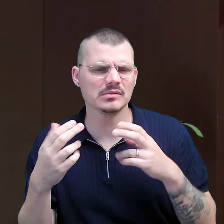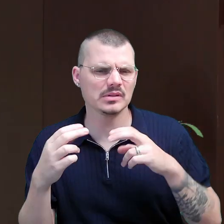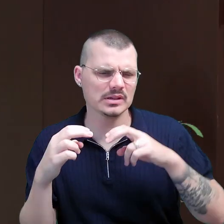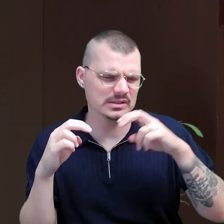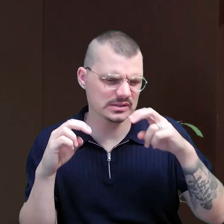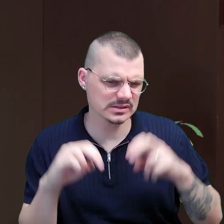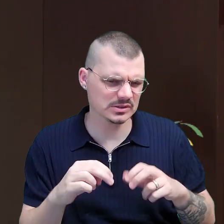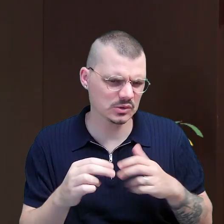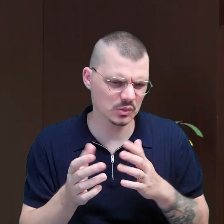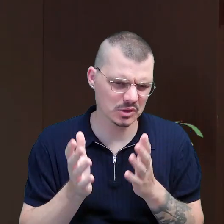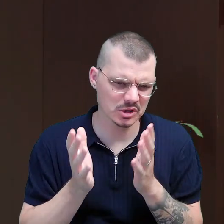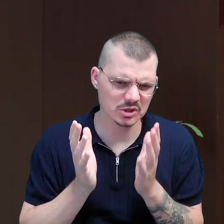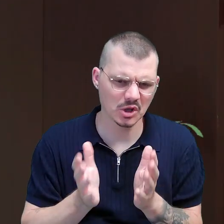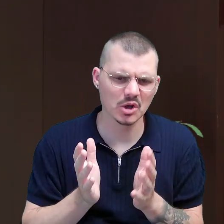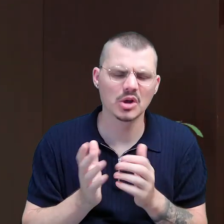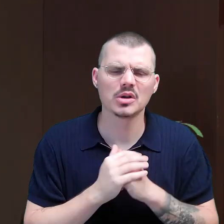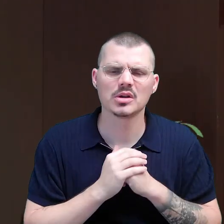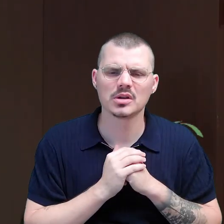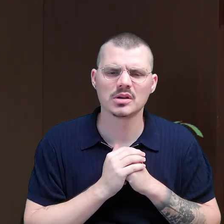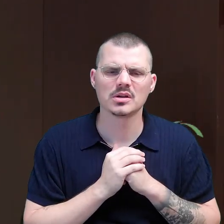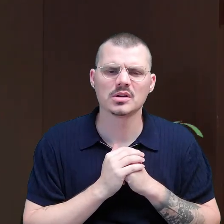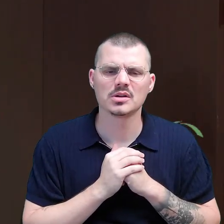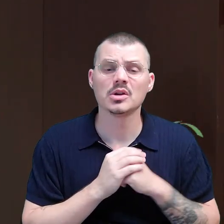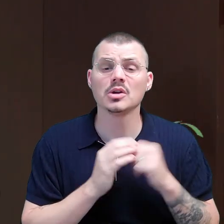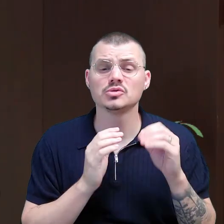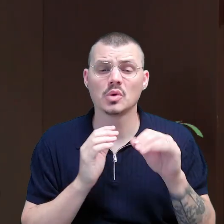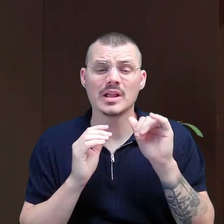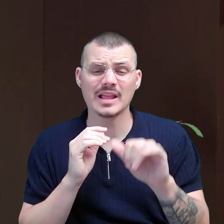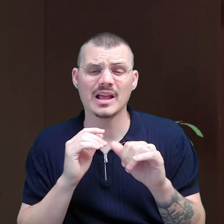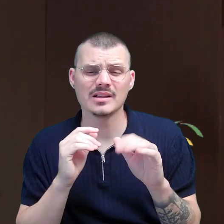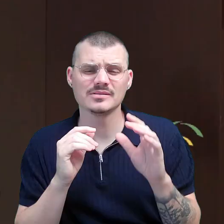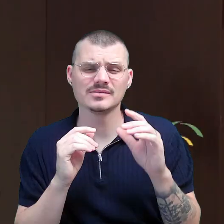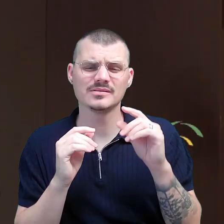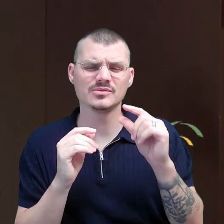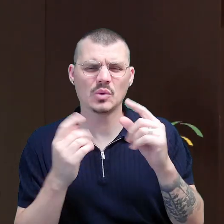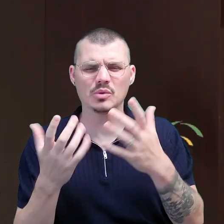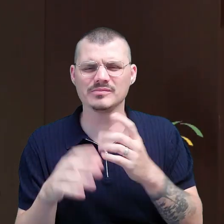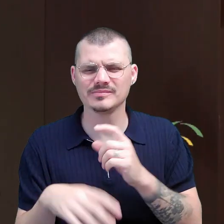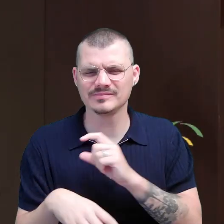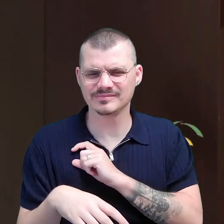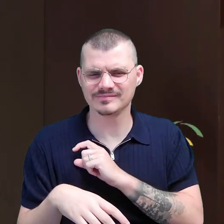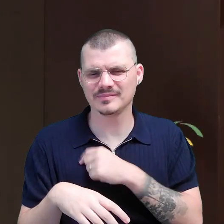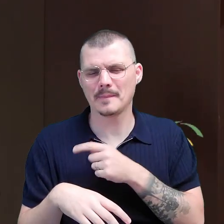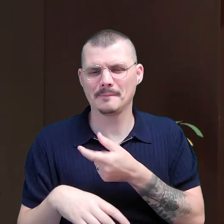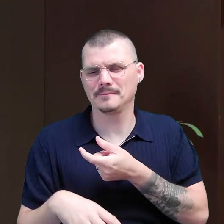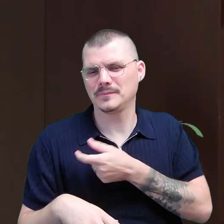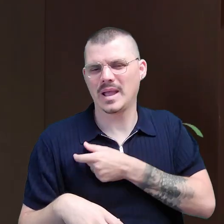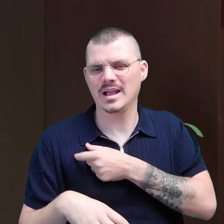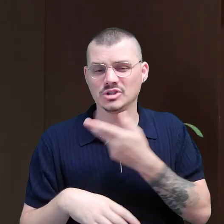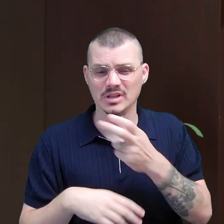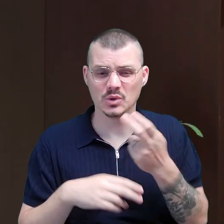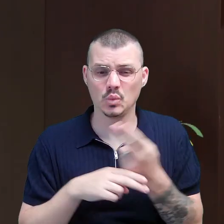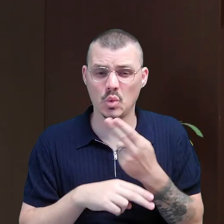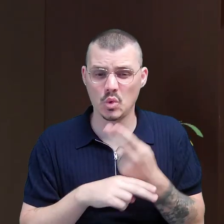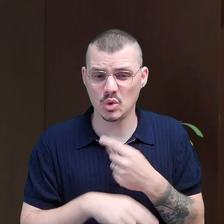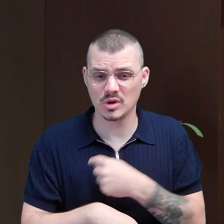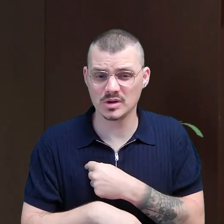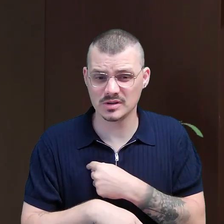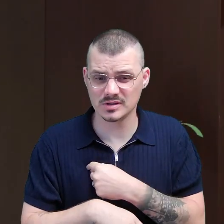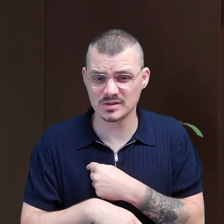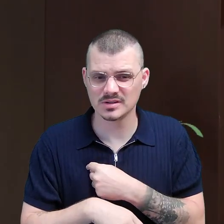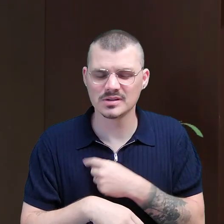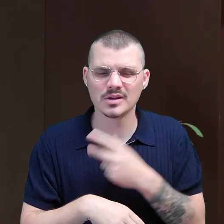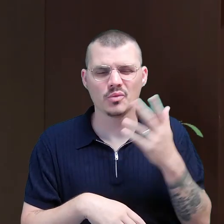Well, let's sit down and talk about it. And so this little trait that he had, this little badge that he